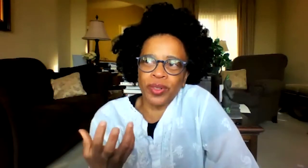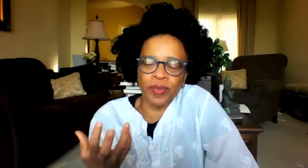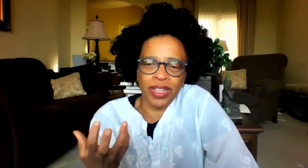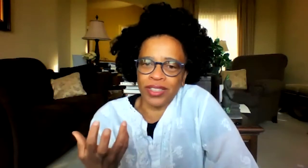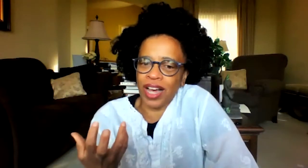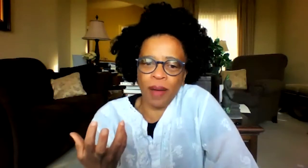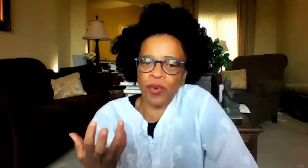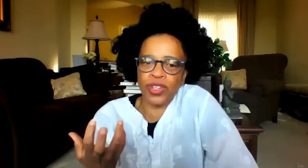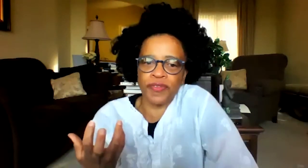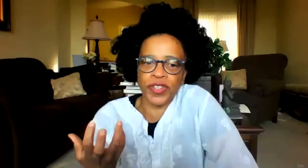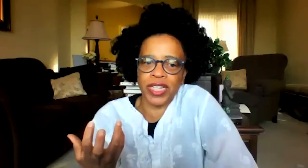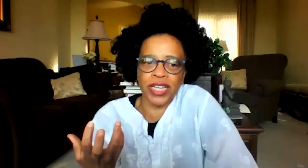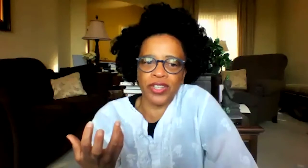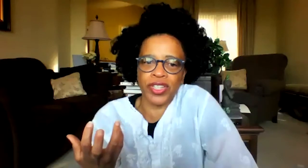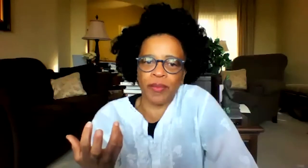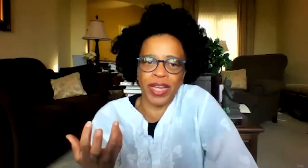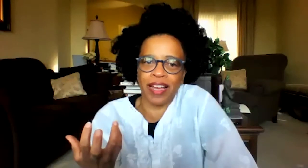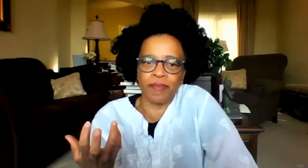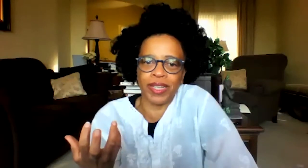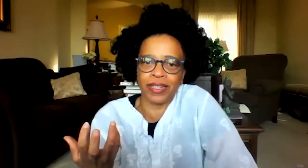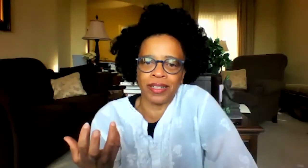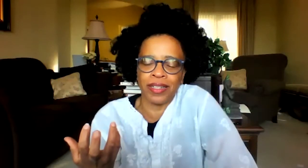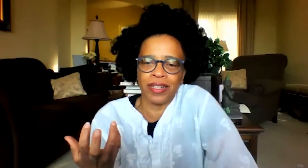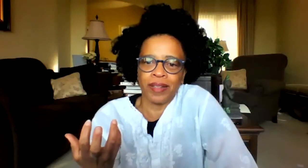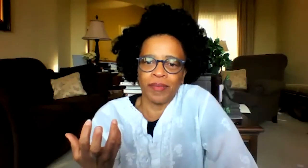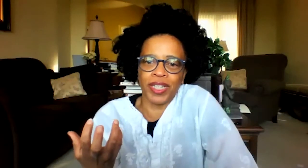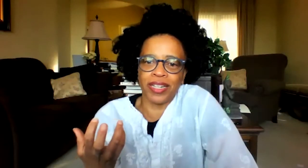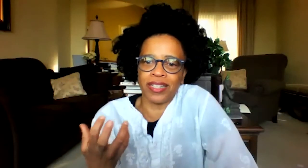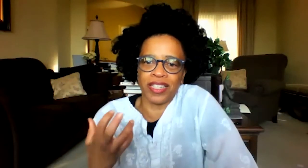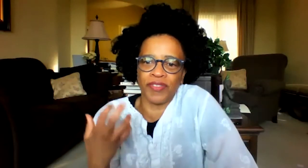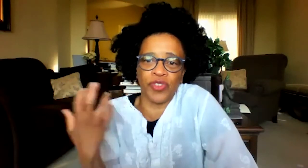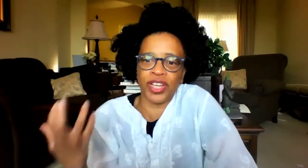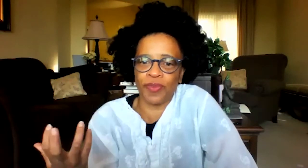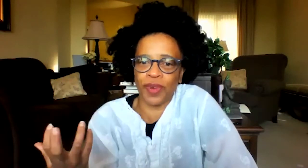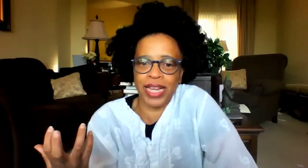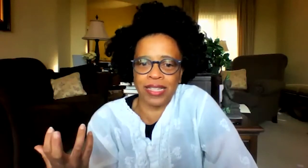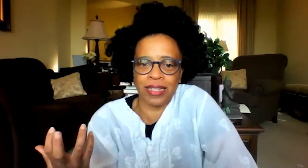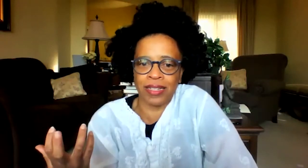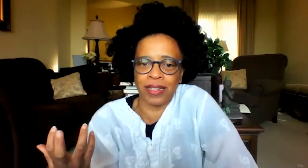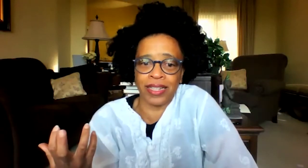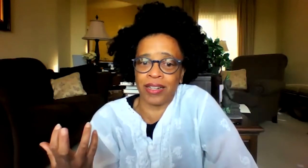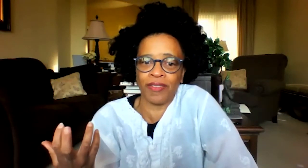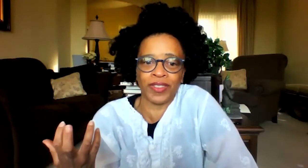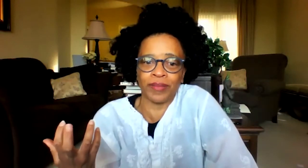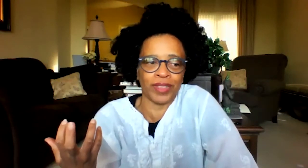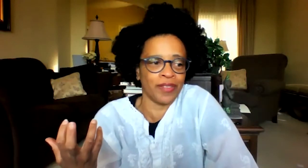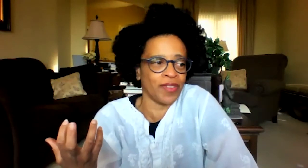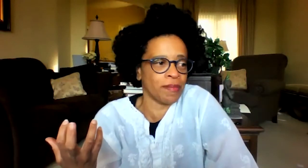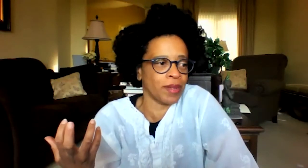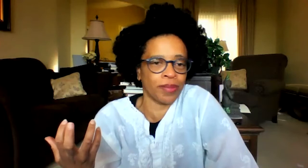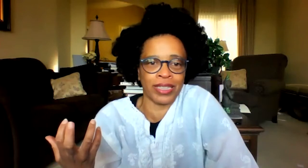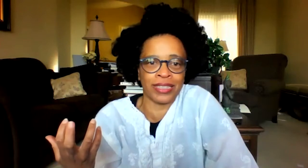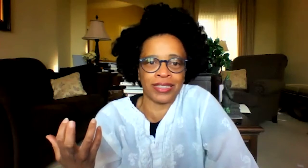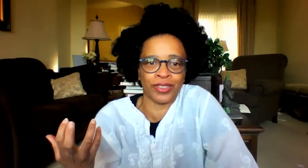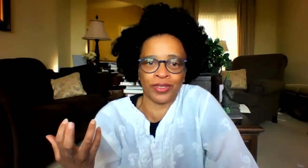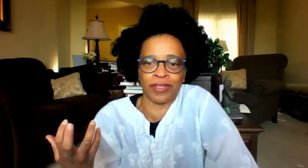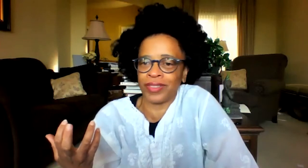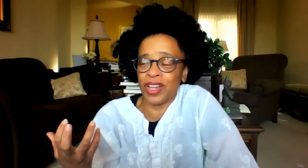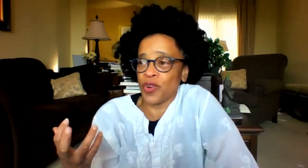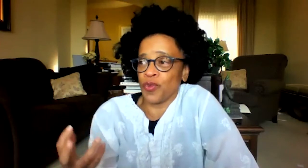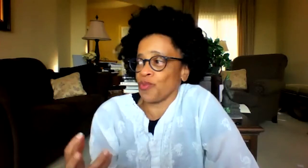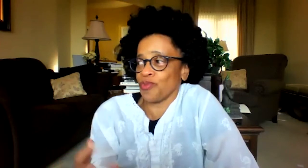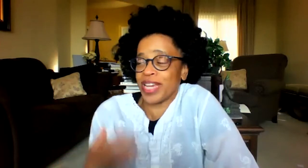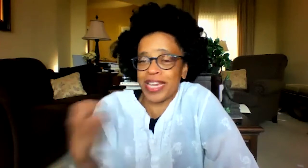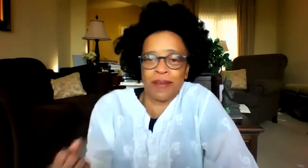have to do it with a lot more sophistication than we have been. Because if you just raise it, it can often invite people then to sort